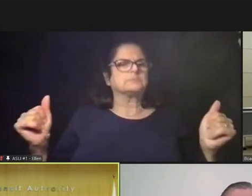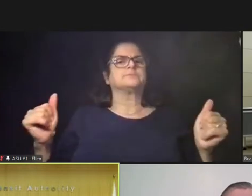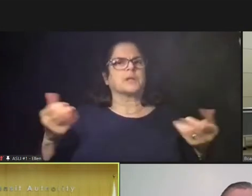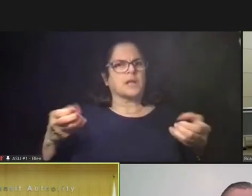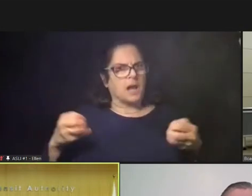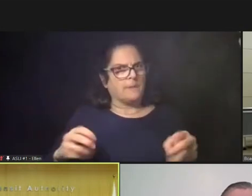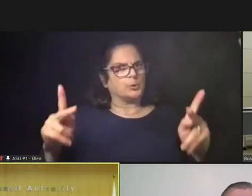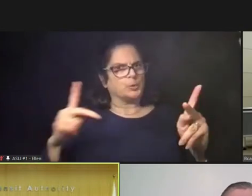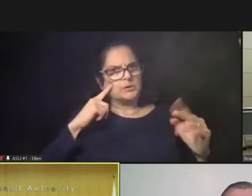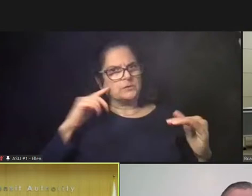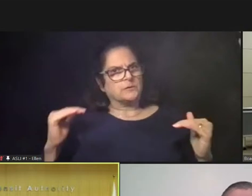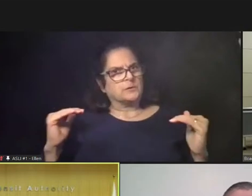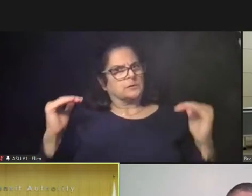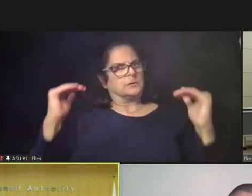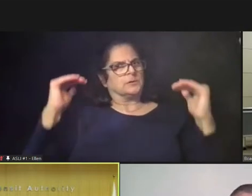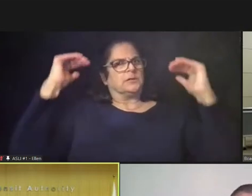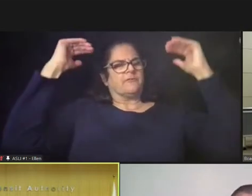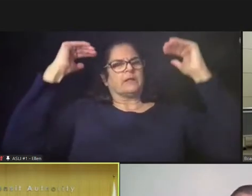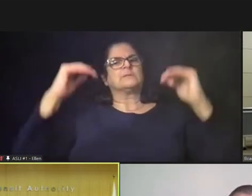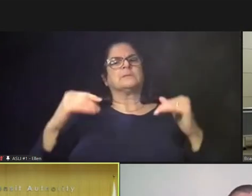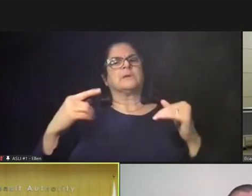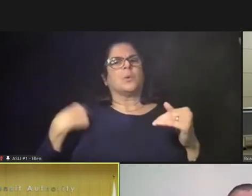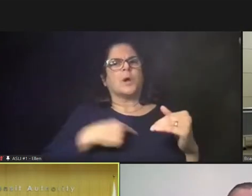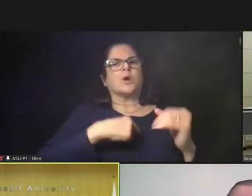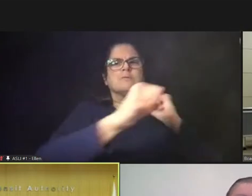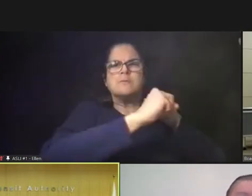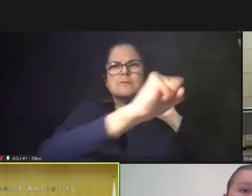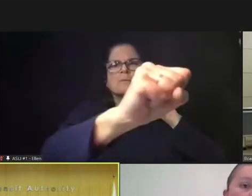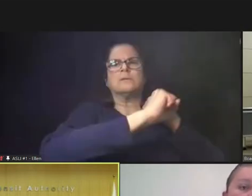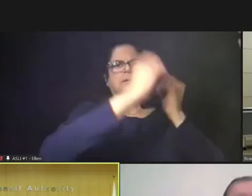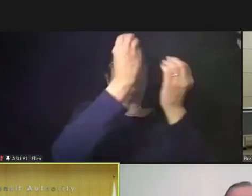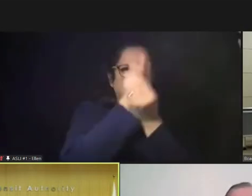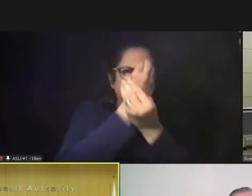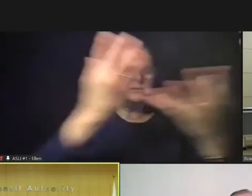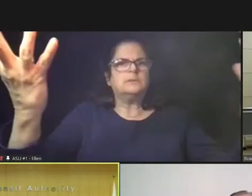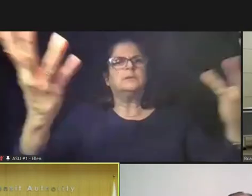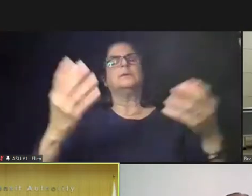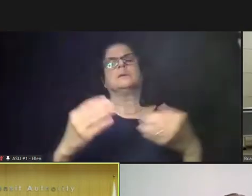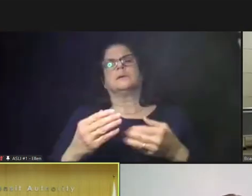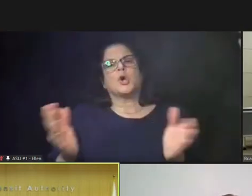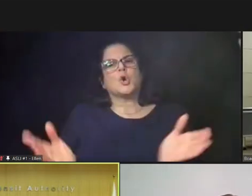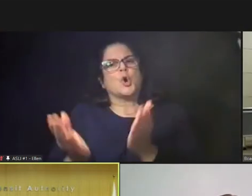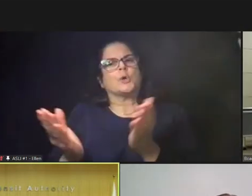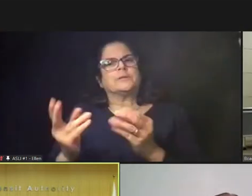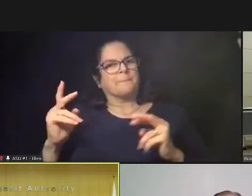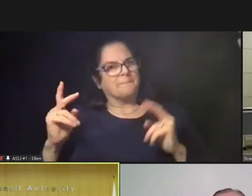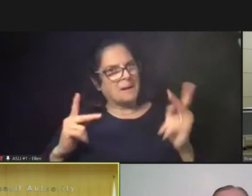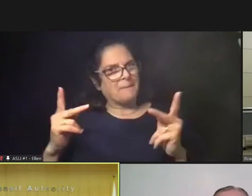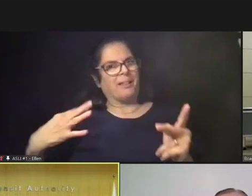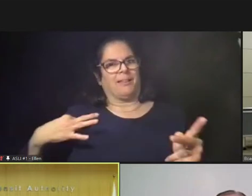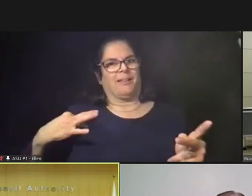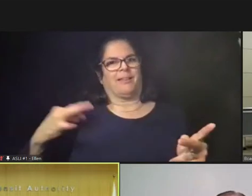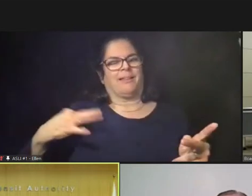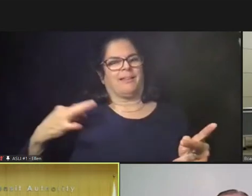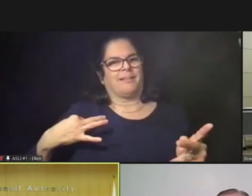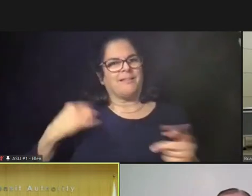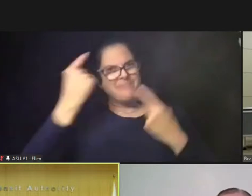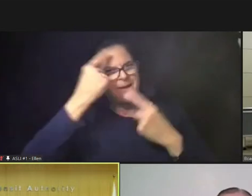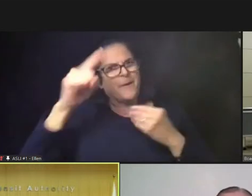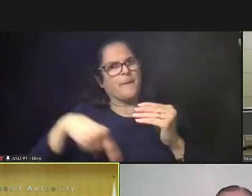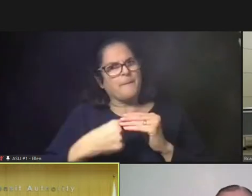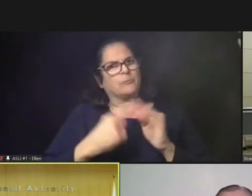every medium at our disposal to get the word out about these fairs and to encourage potential job seekers to consider working for